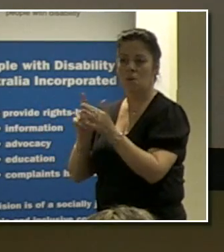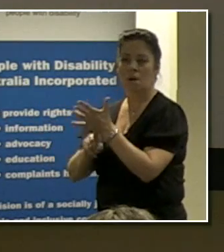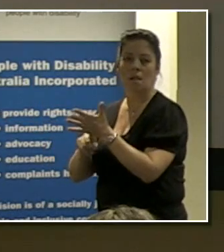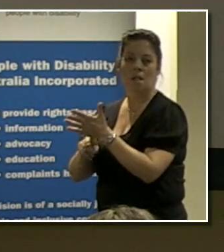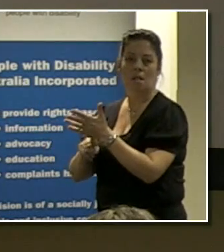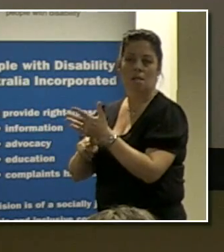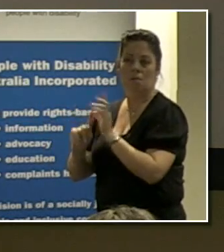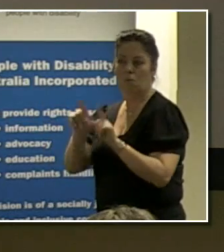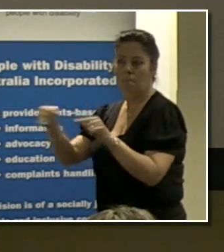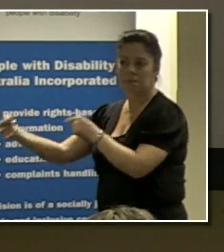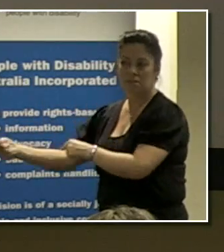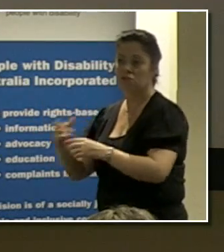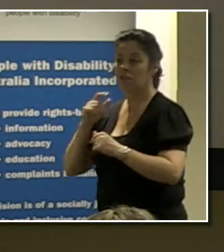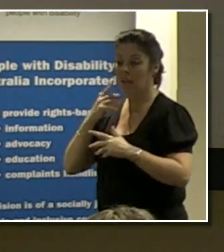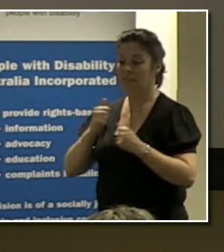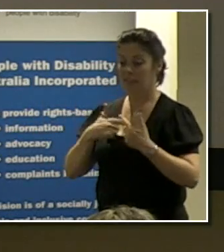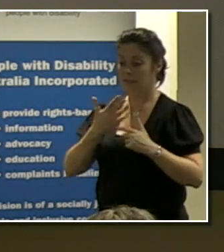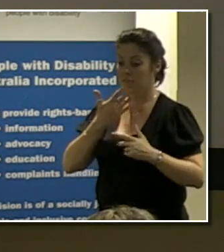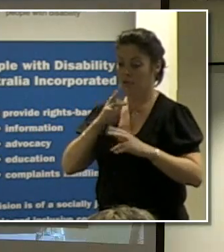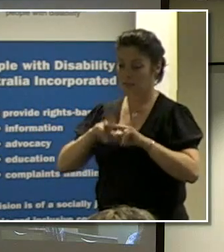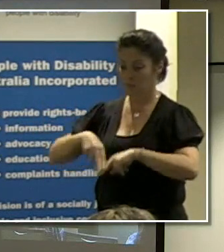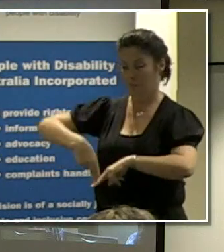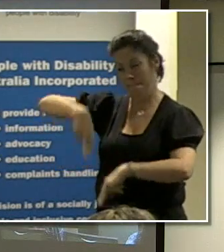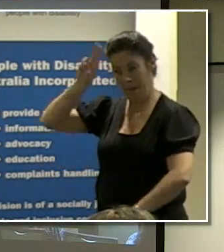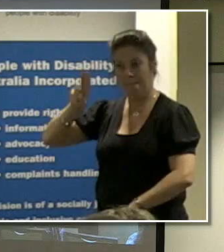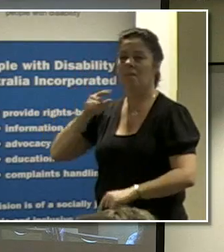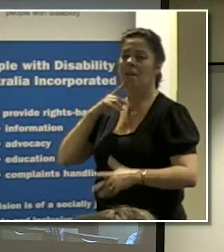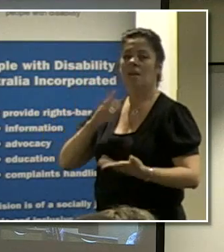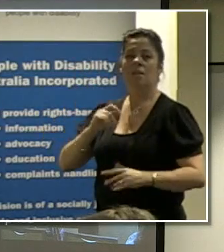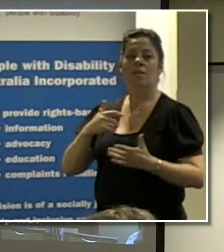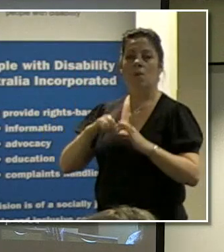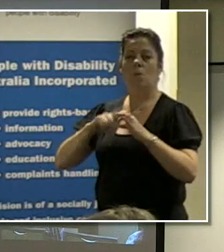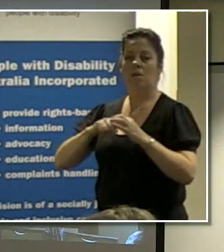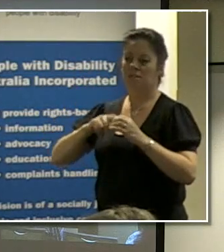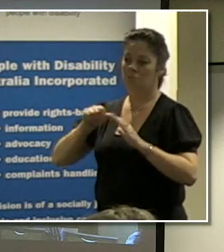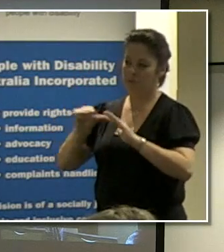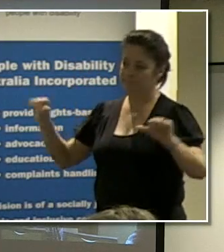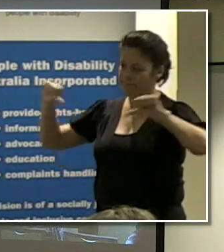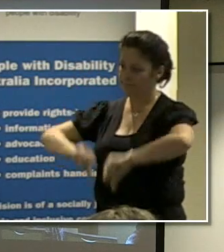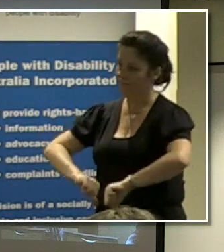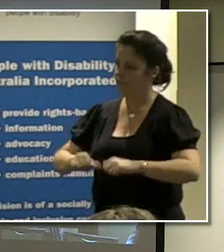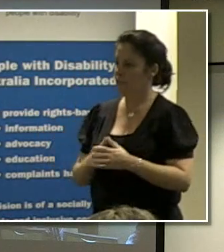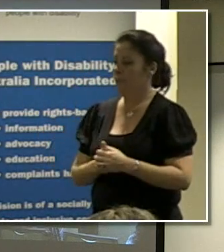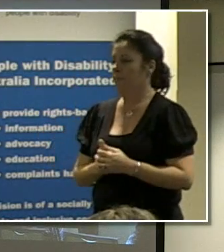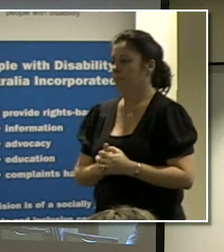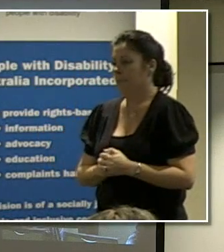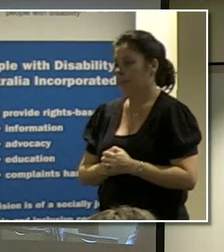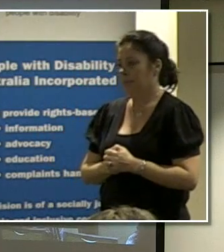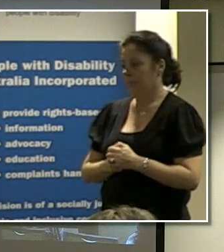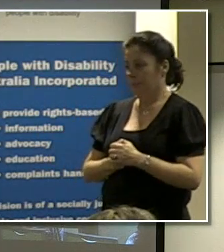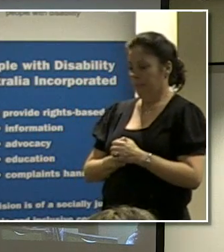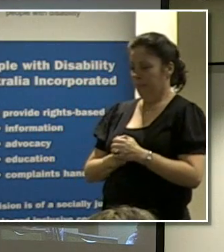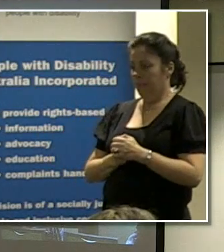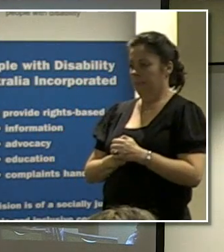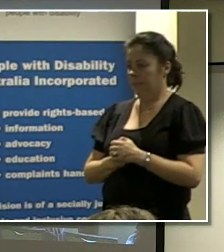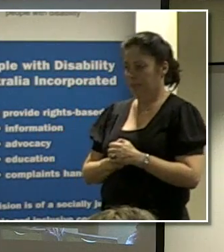and reduce quality? Yep, so we have have a role of what we call being